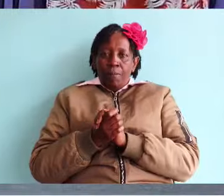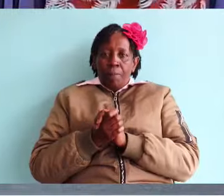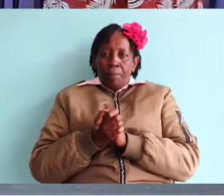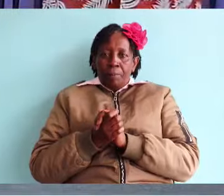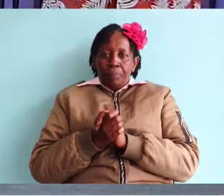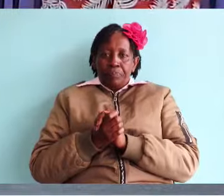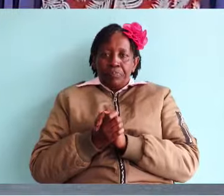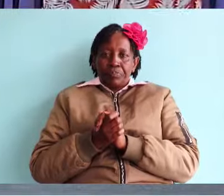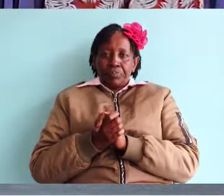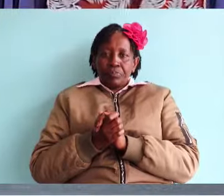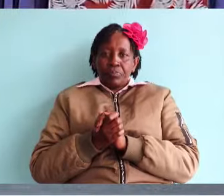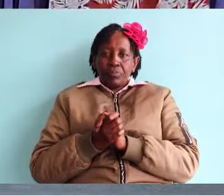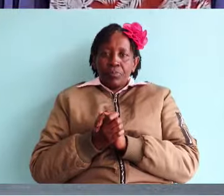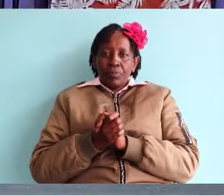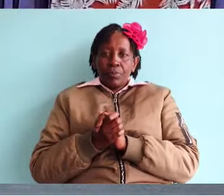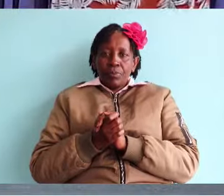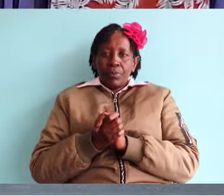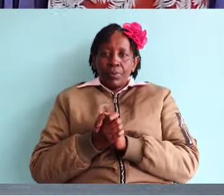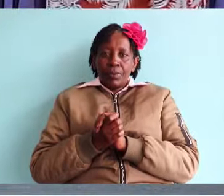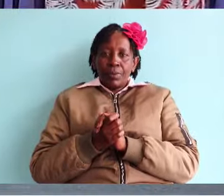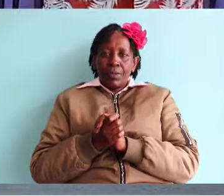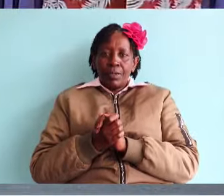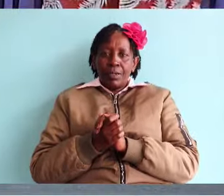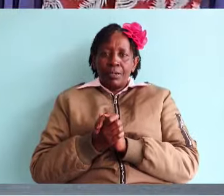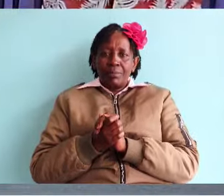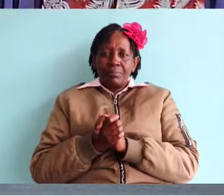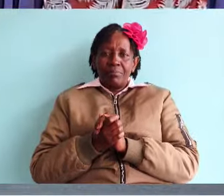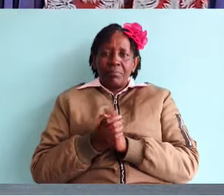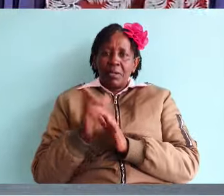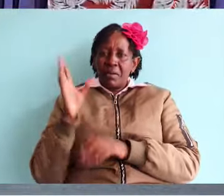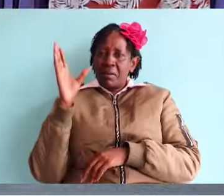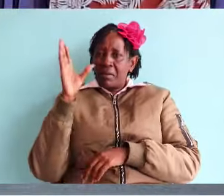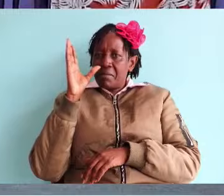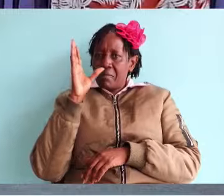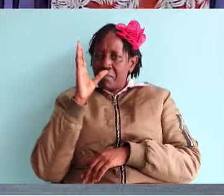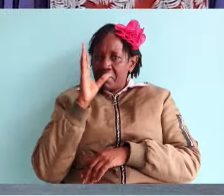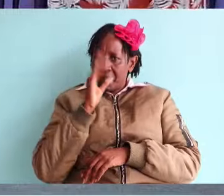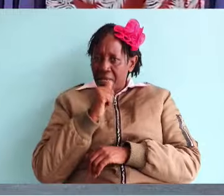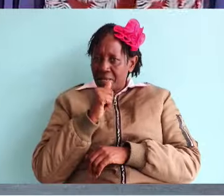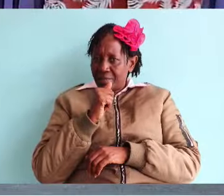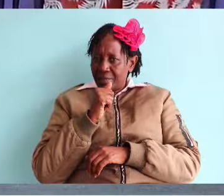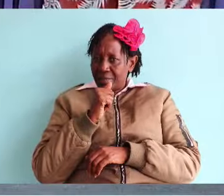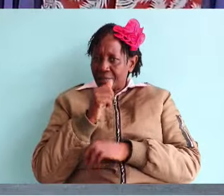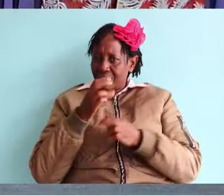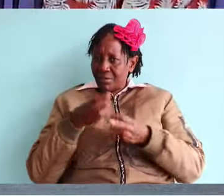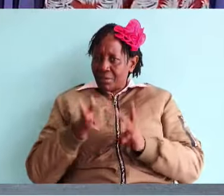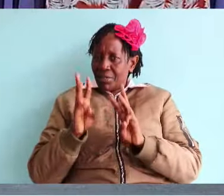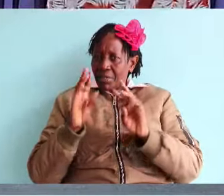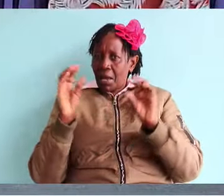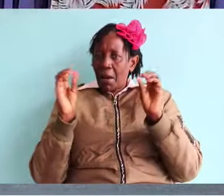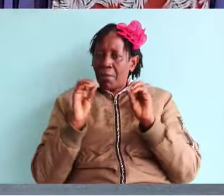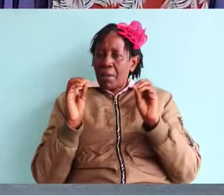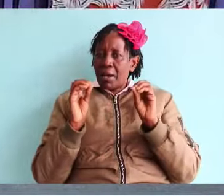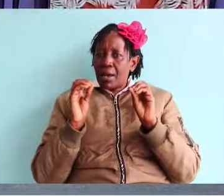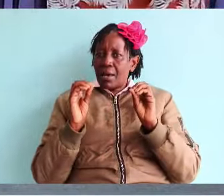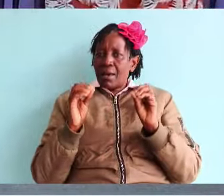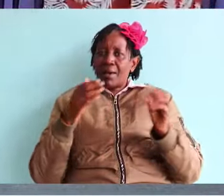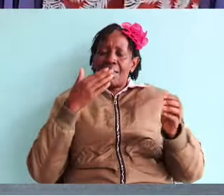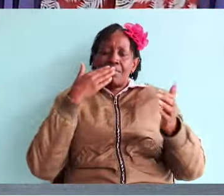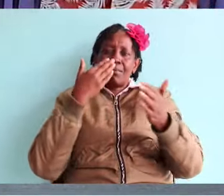have. May we not lose sight of this and grow comfortable in these things. So we thank you,